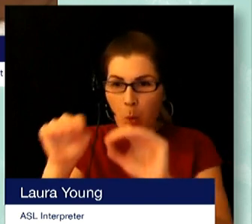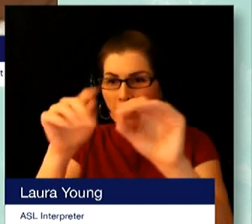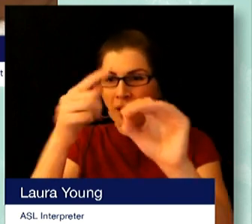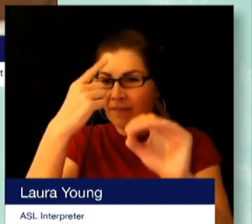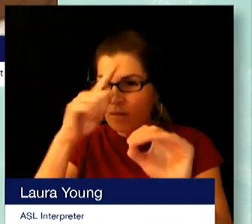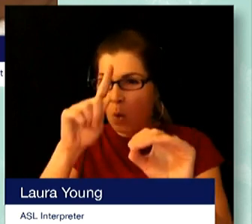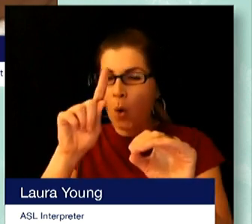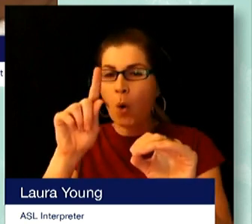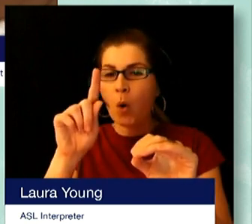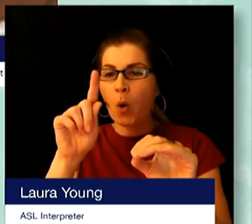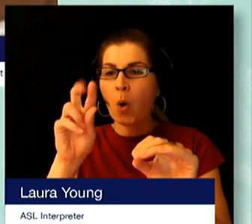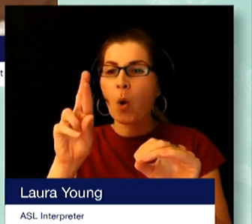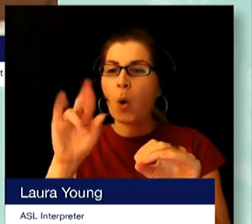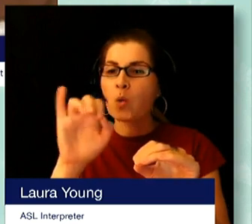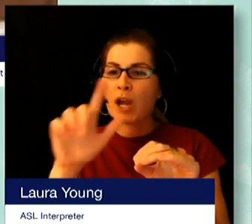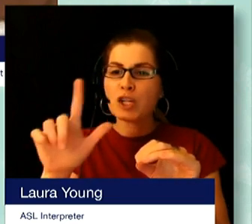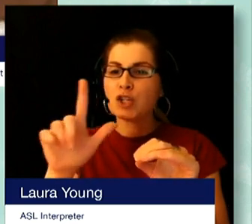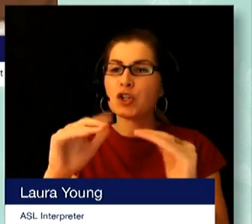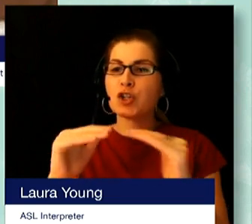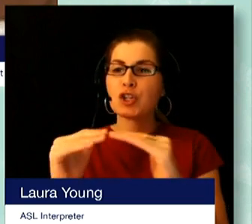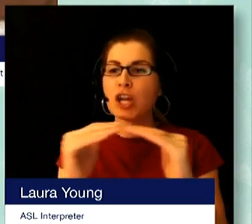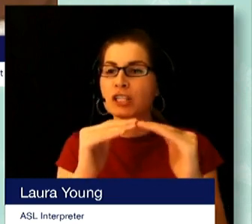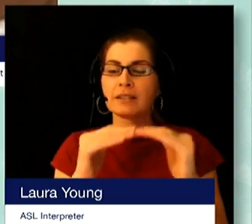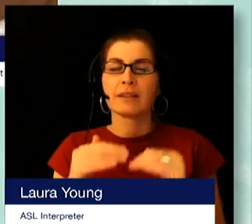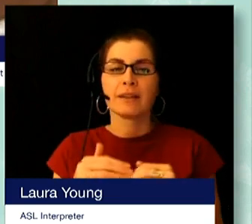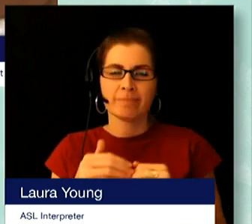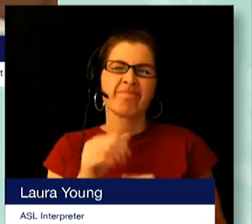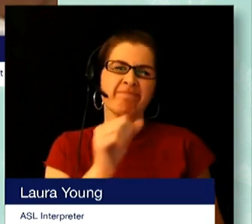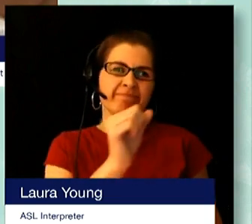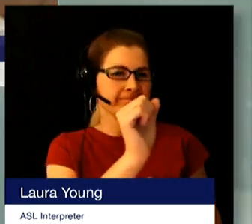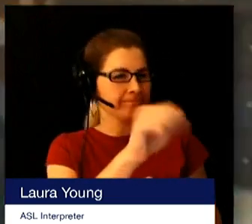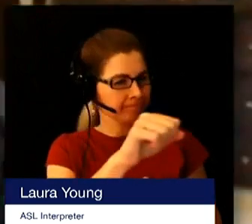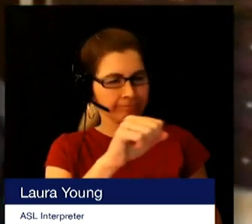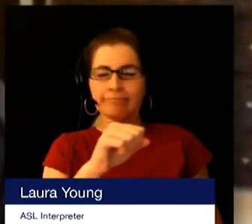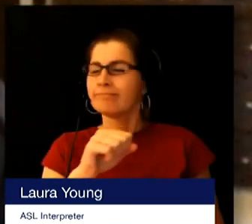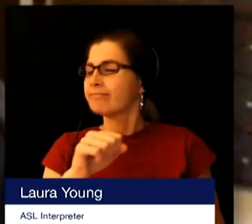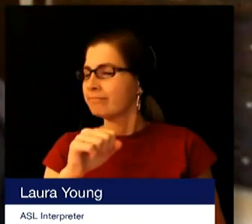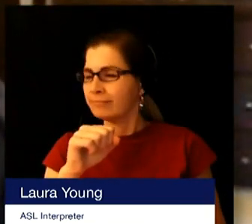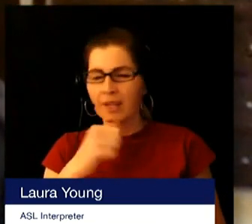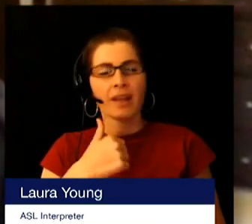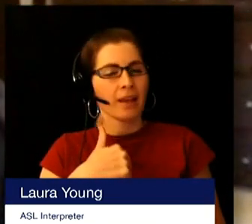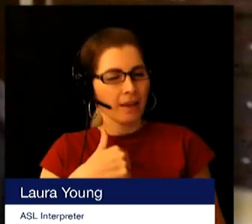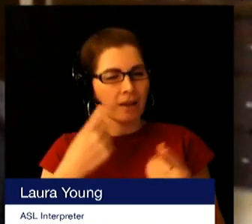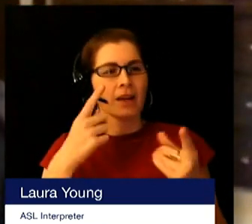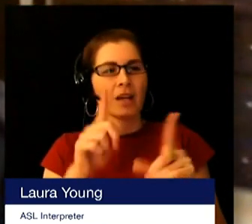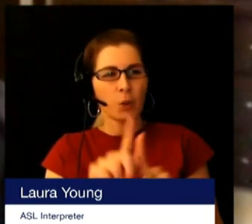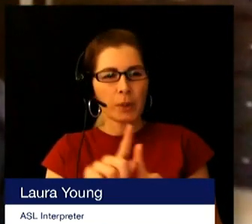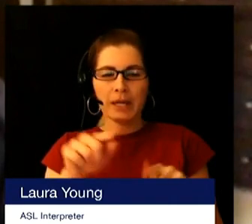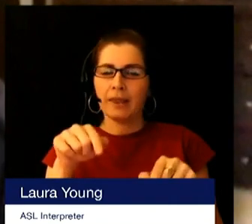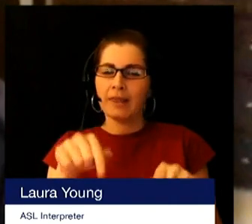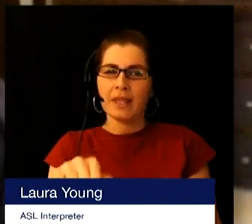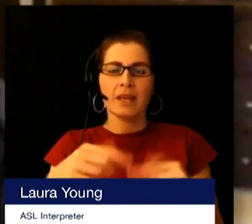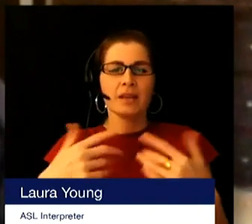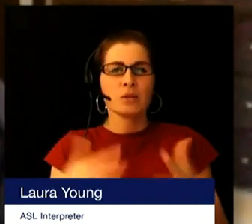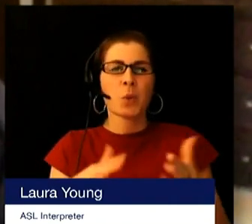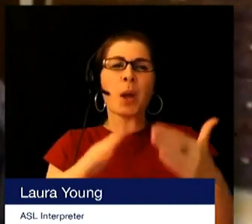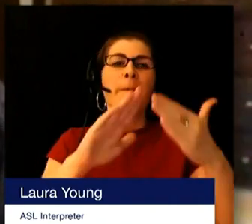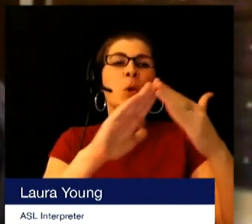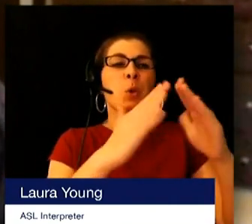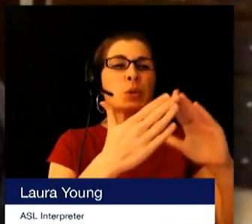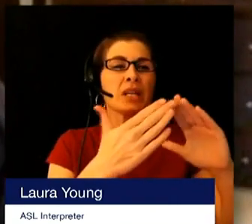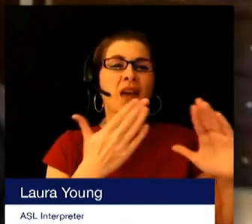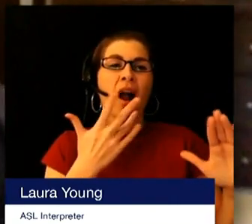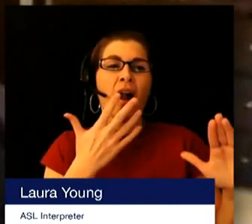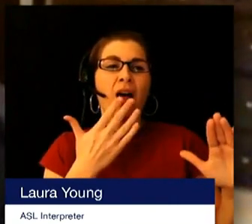justice? Just, you know, echoing everything that Cynthia just said, it's an enormous burden on communities of color to